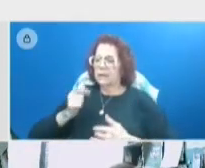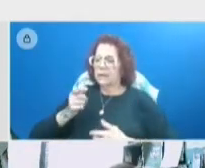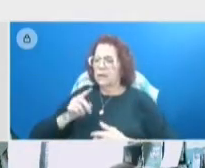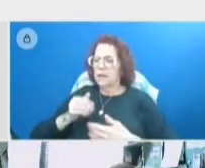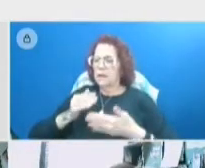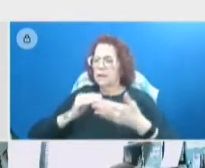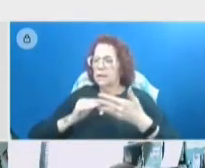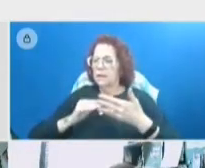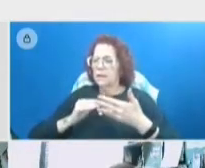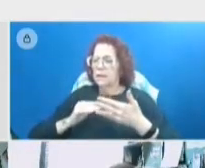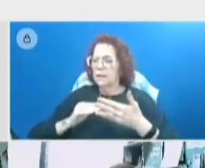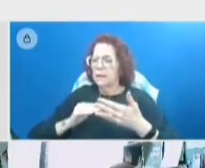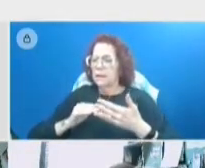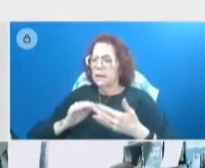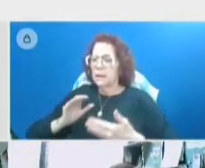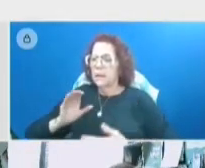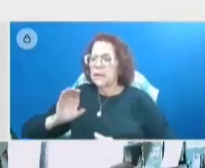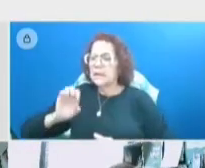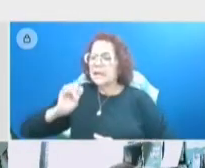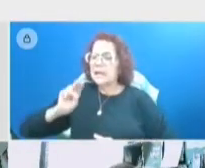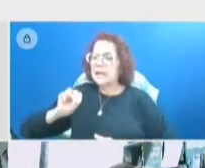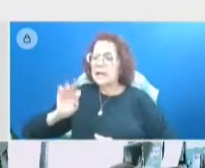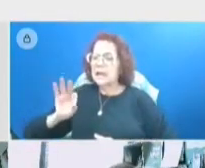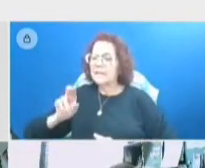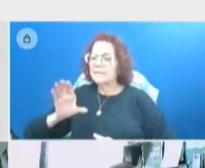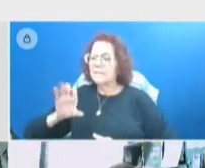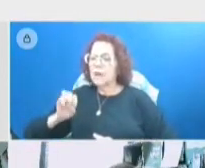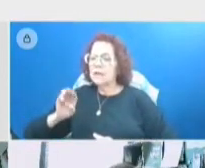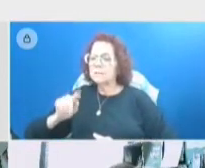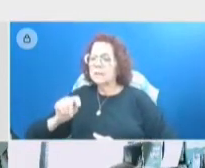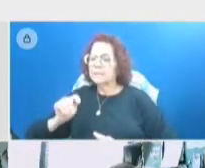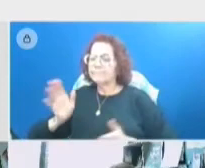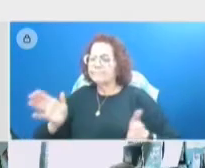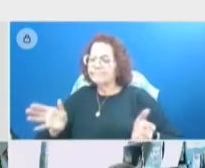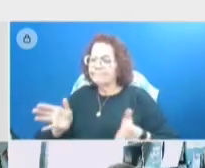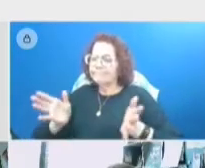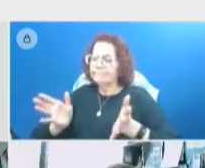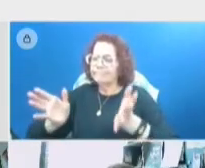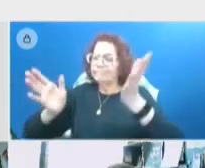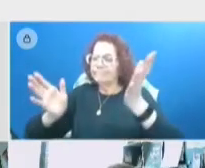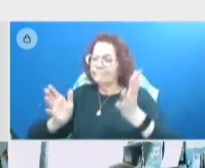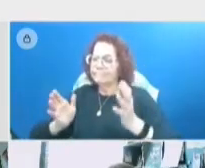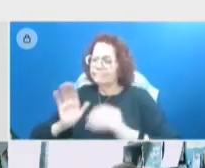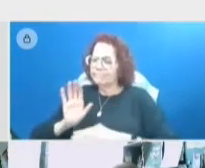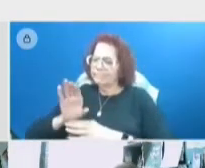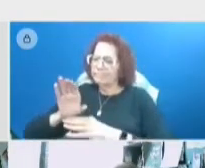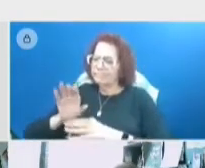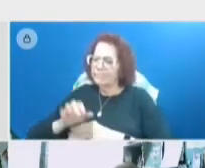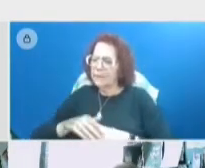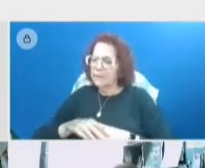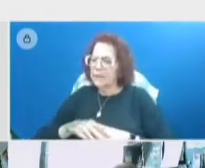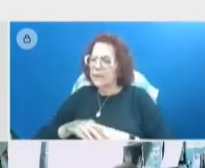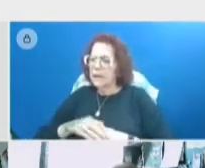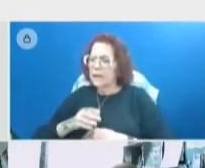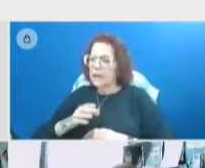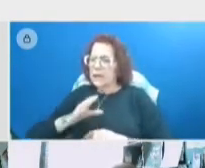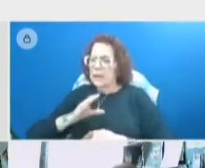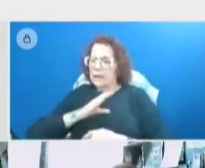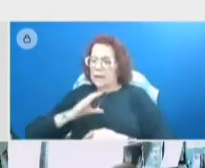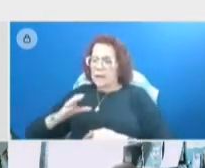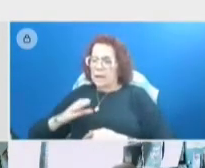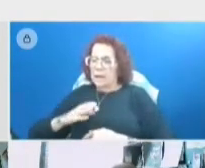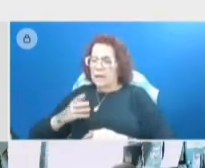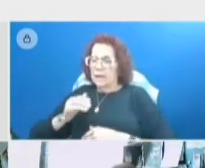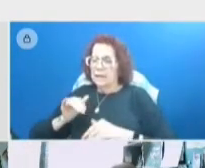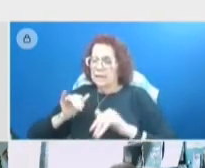And the position of enforcement counsel remains vacant. I have